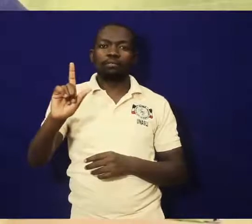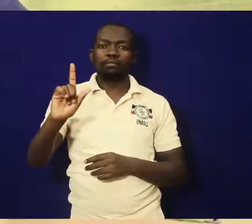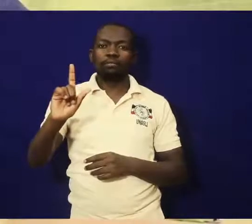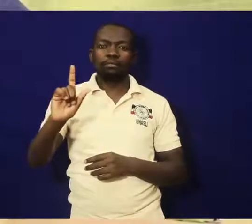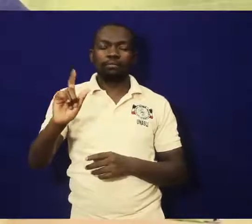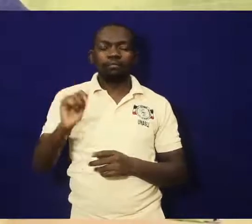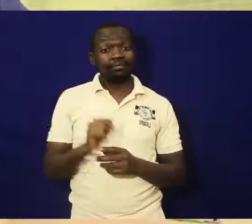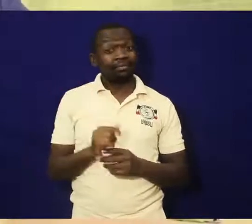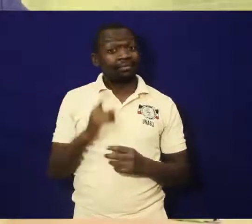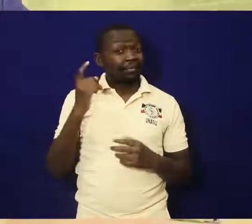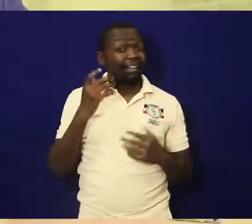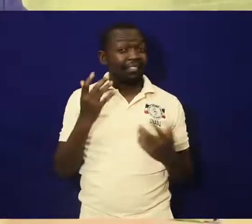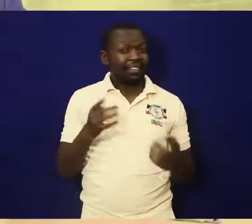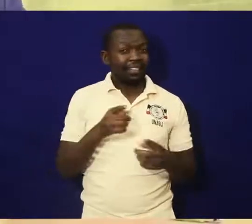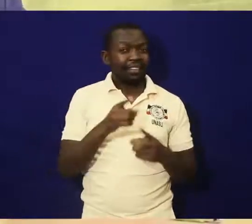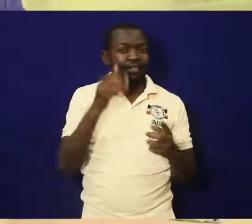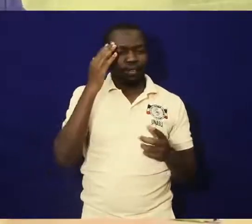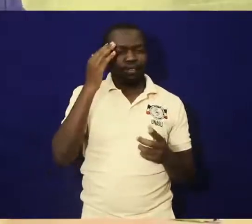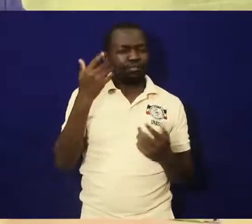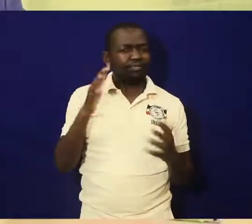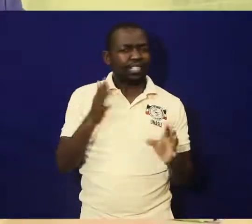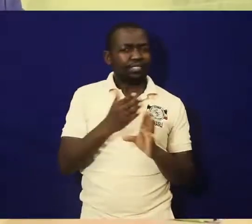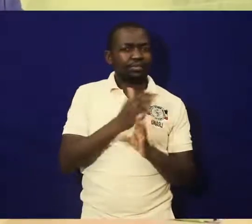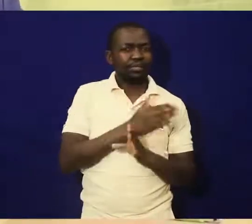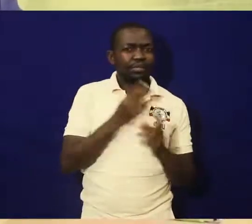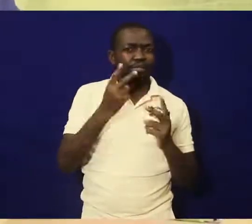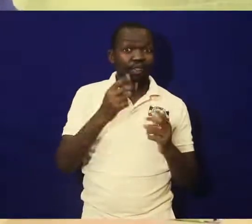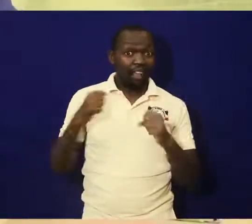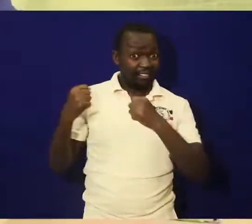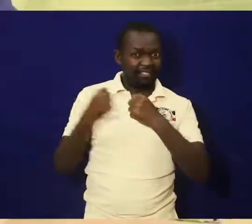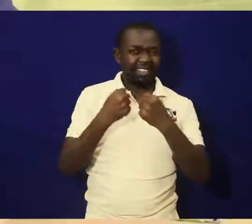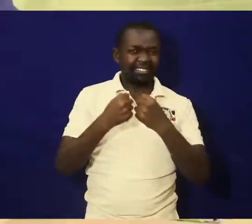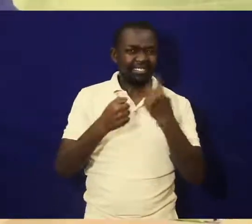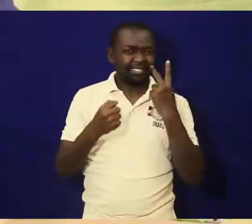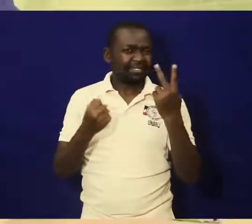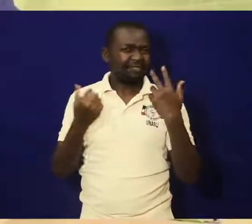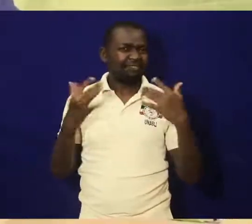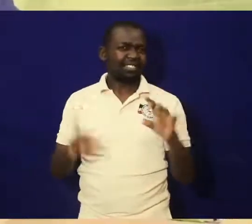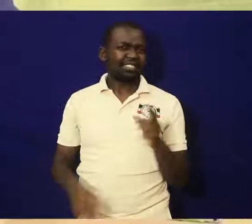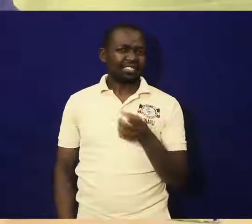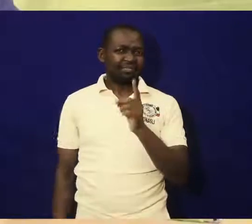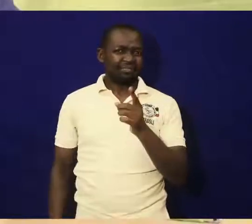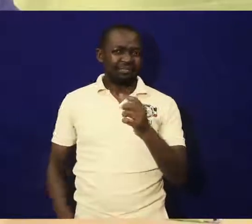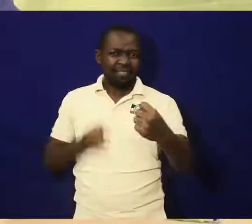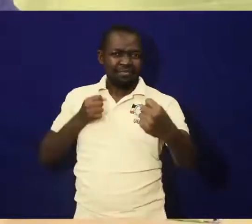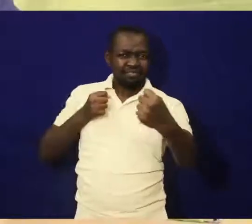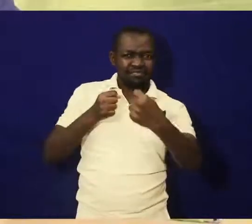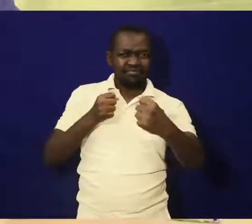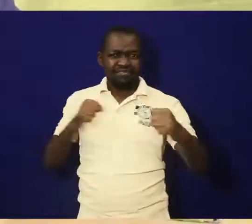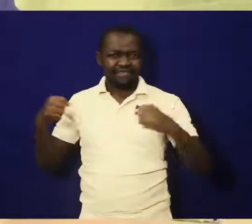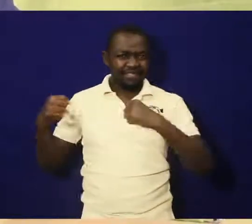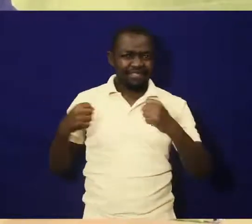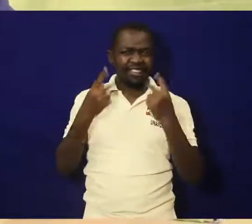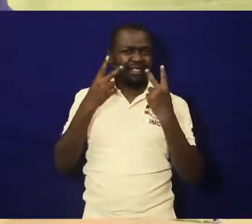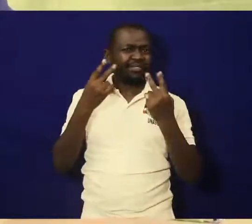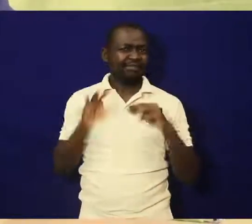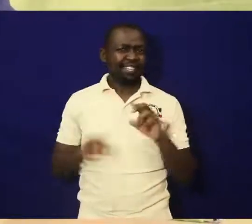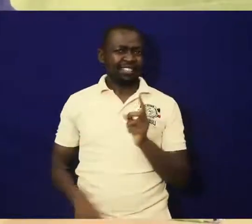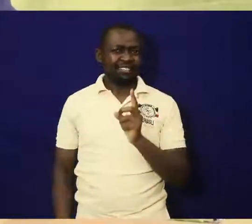I think I know you have ever seen a fight. I know you have ever seen a fight.